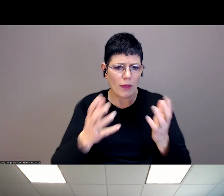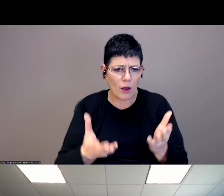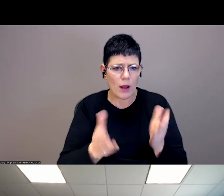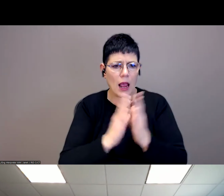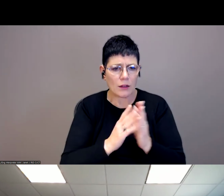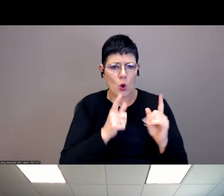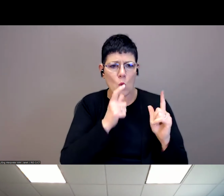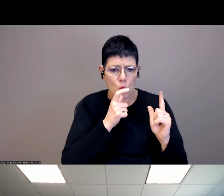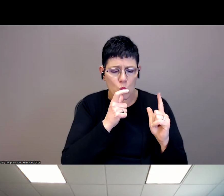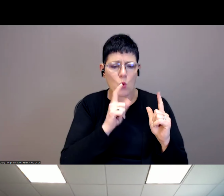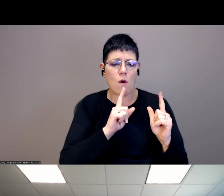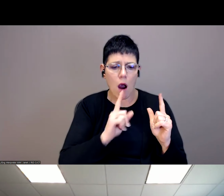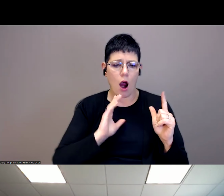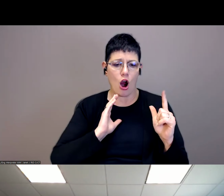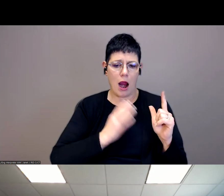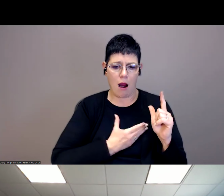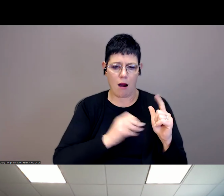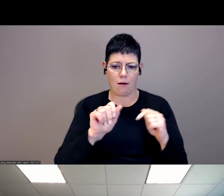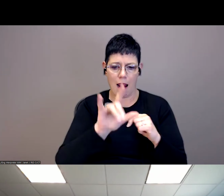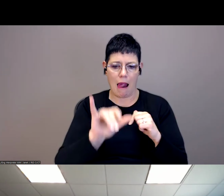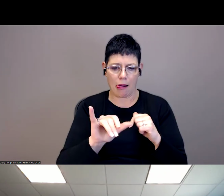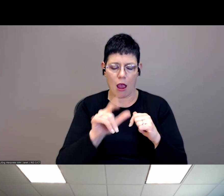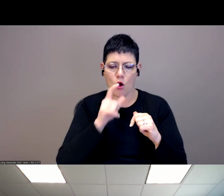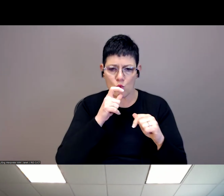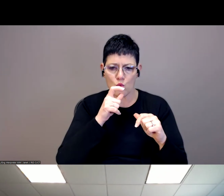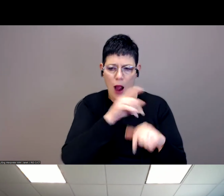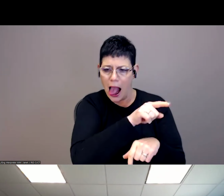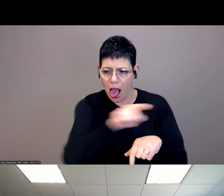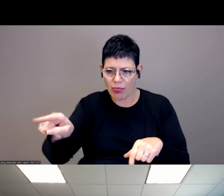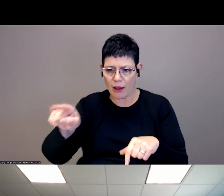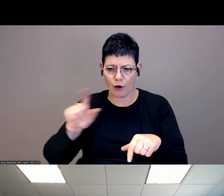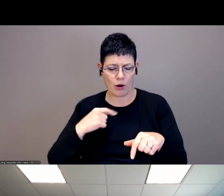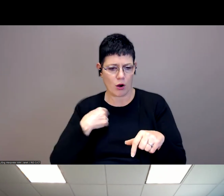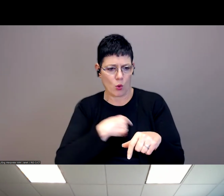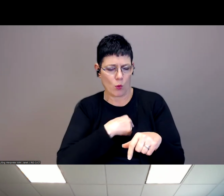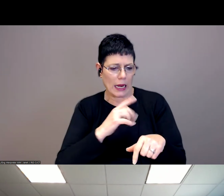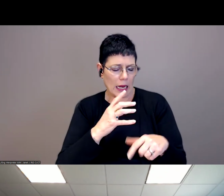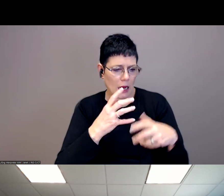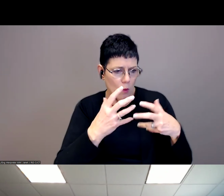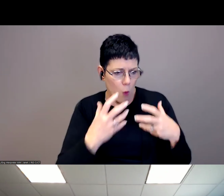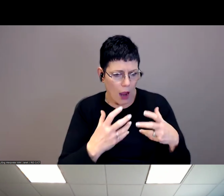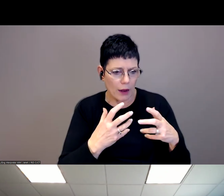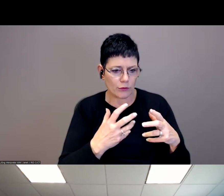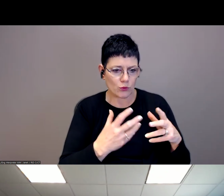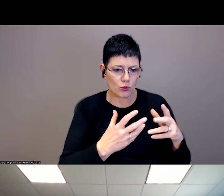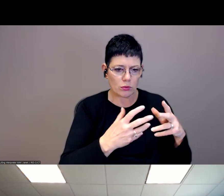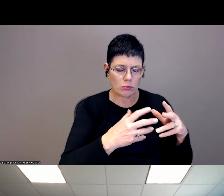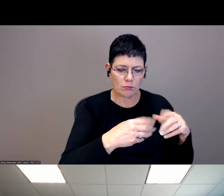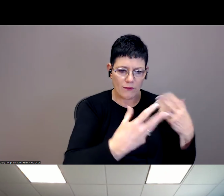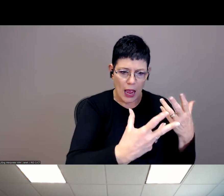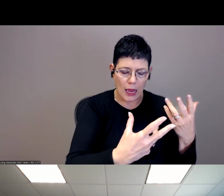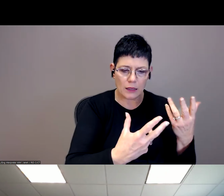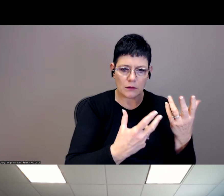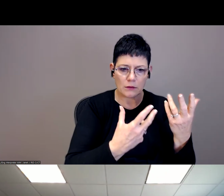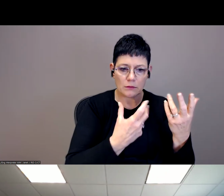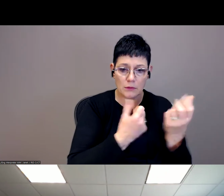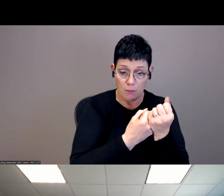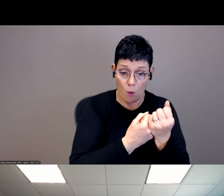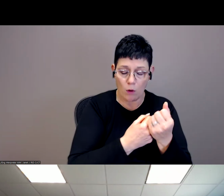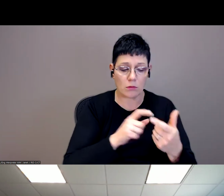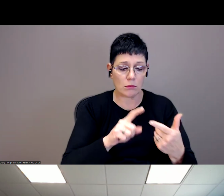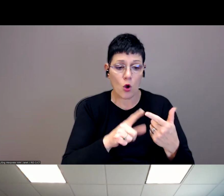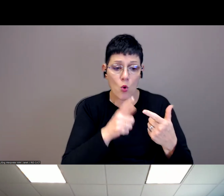are trusted allies for communities, who in that community may show up or